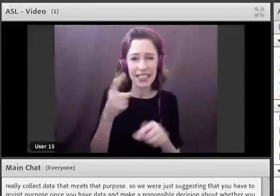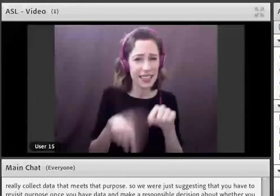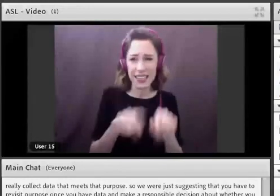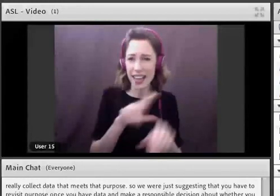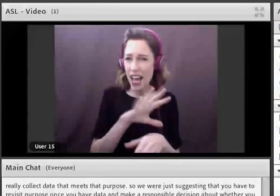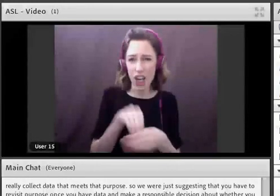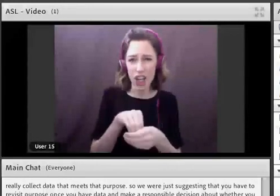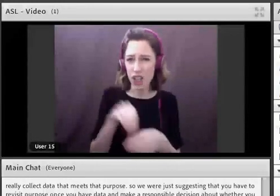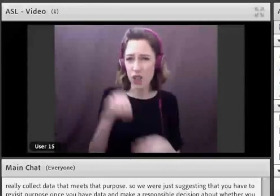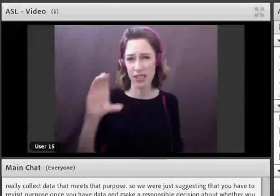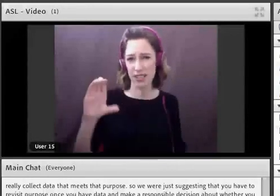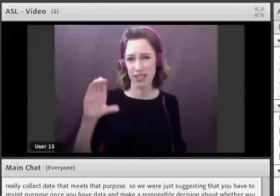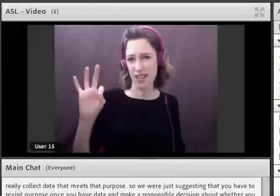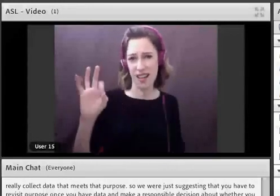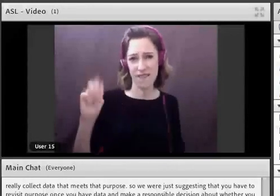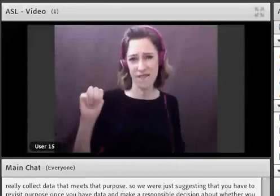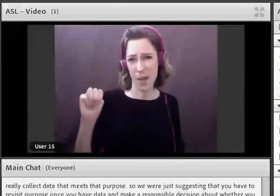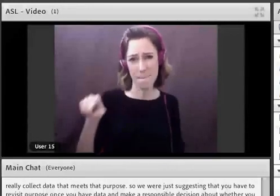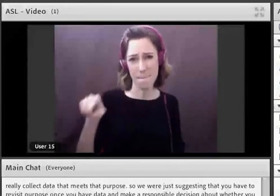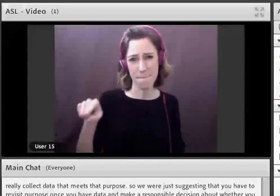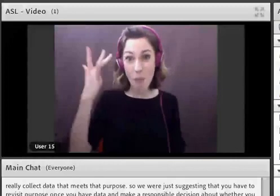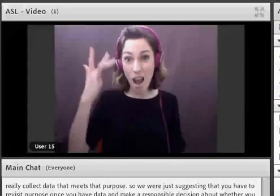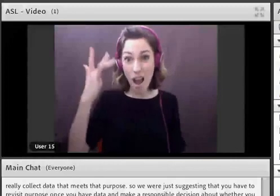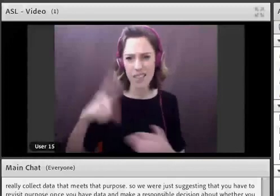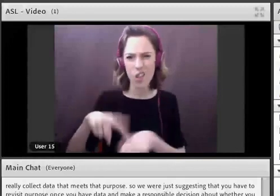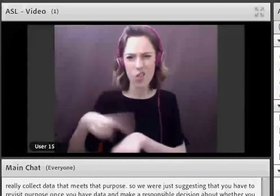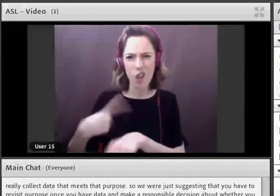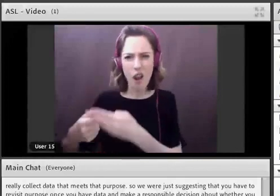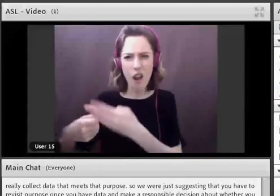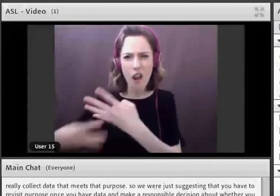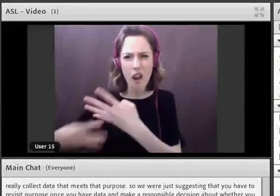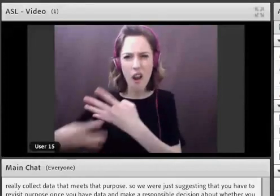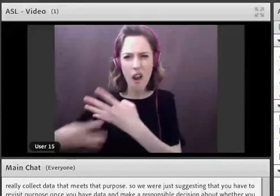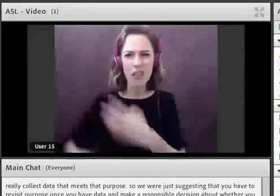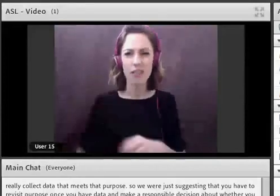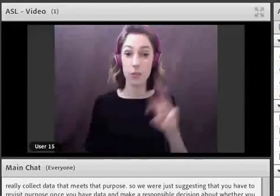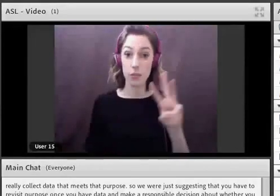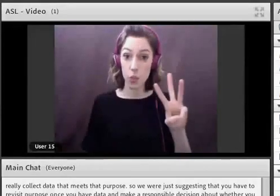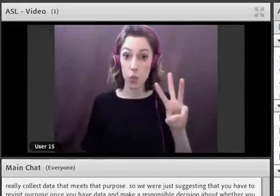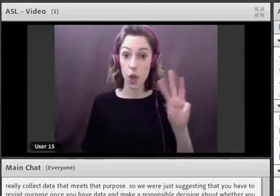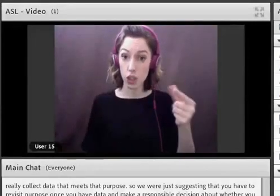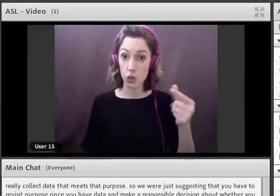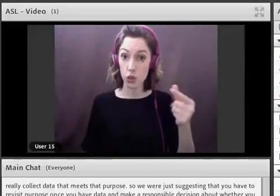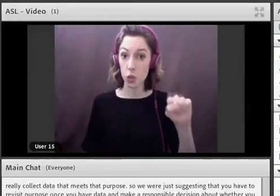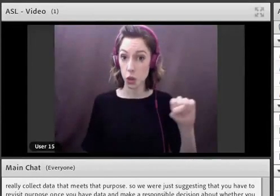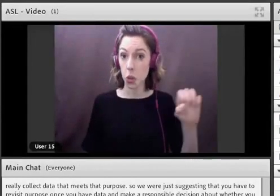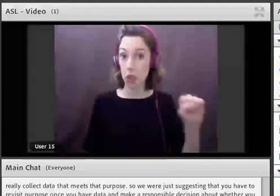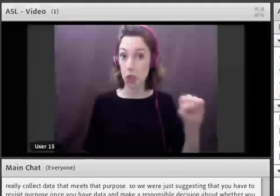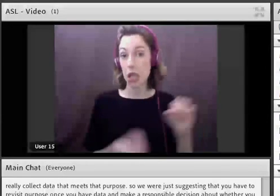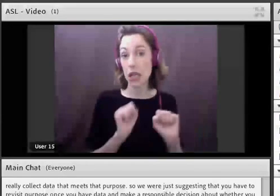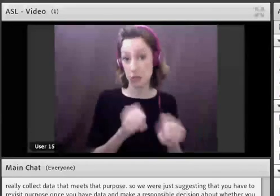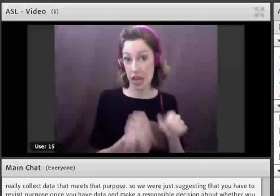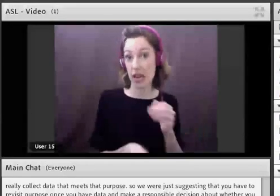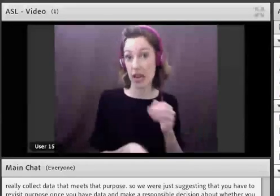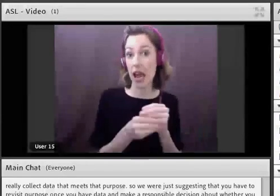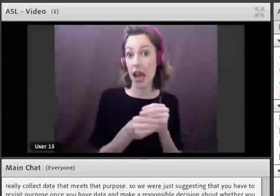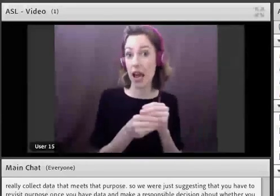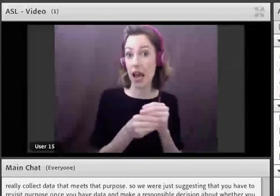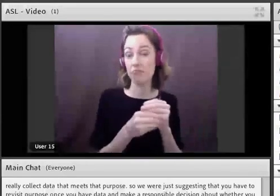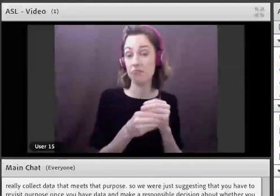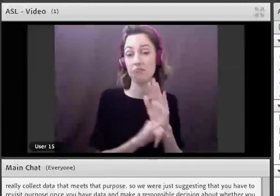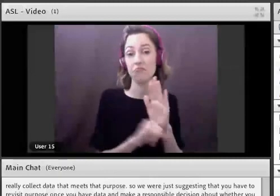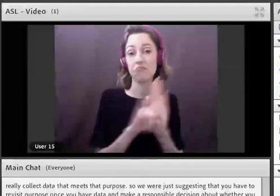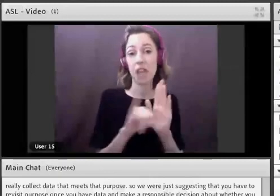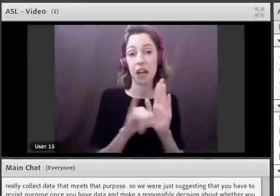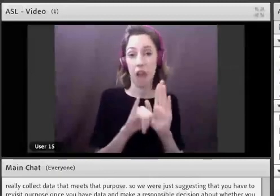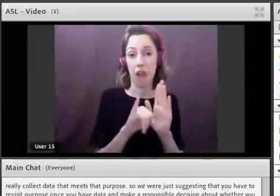Group short set under-identifies children with certain types of disabilities. But if we have a household survey with the child